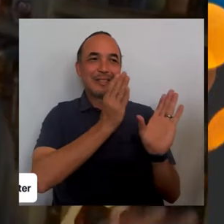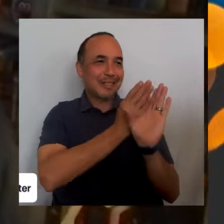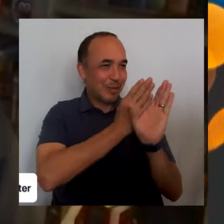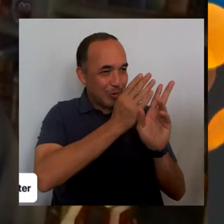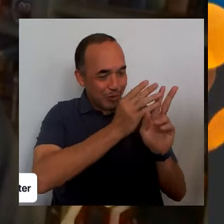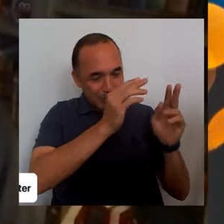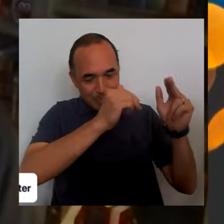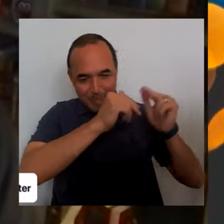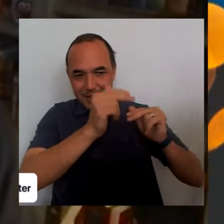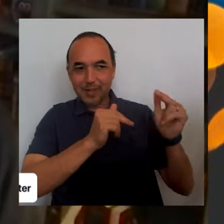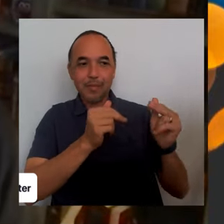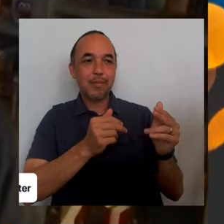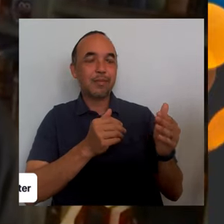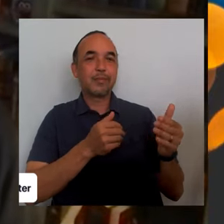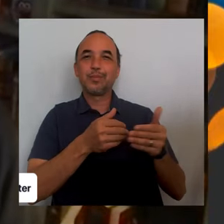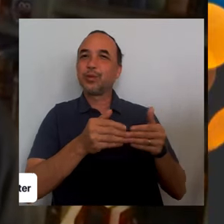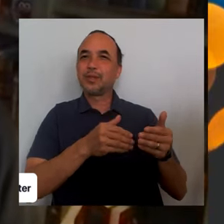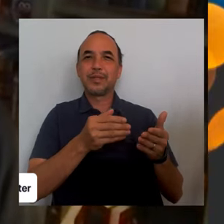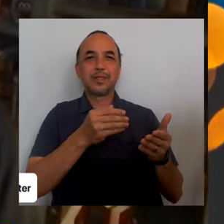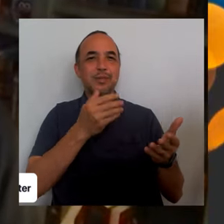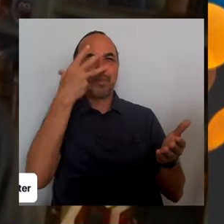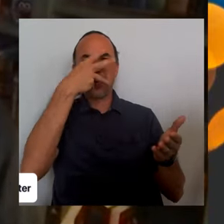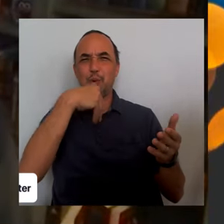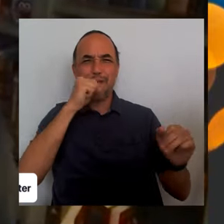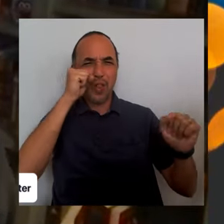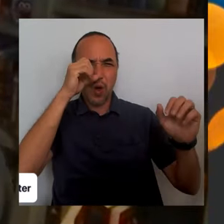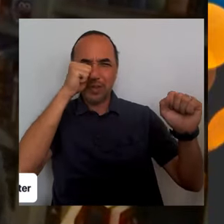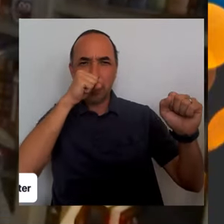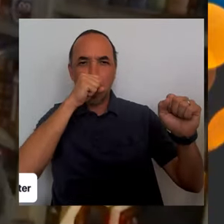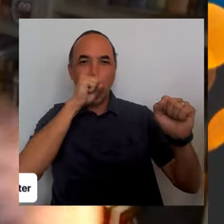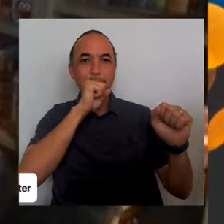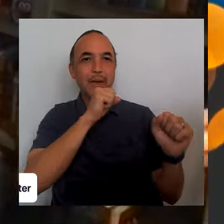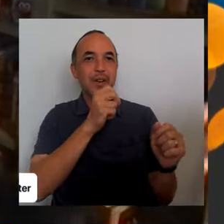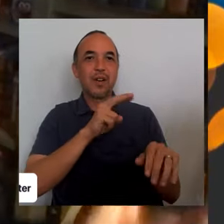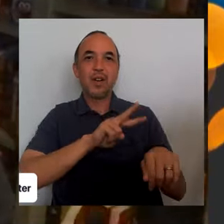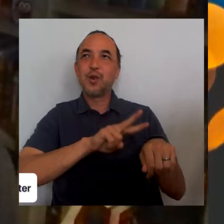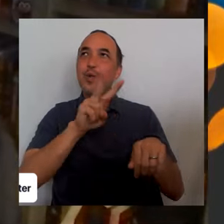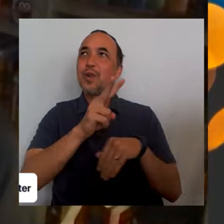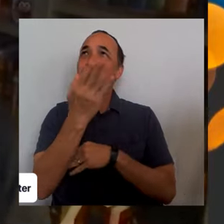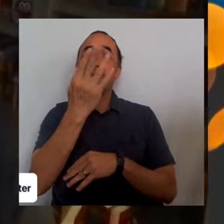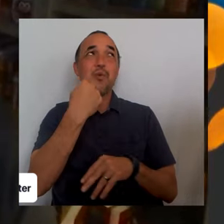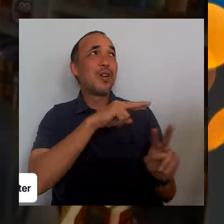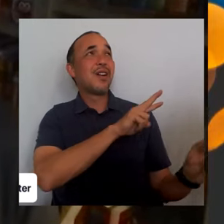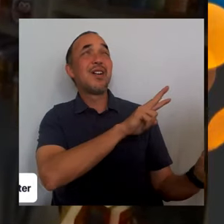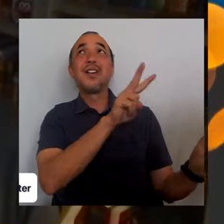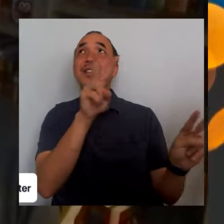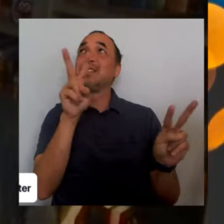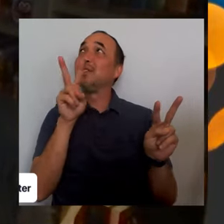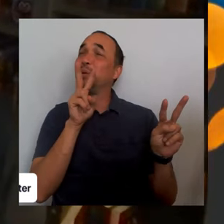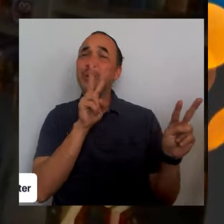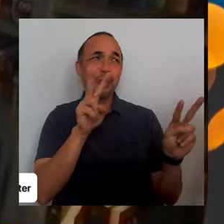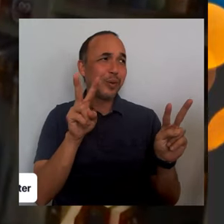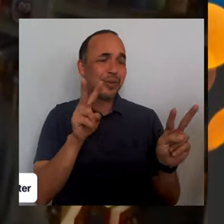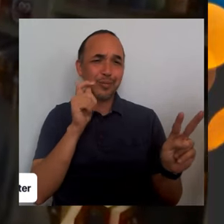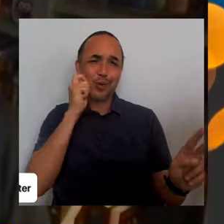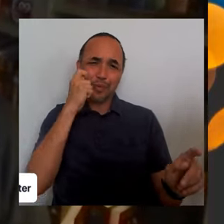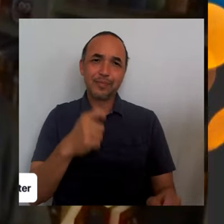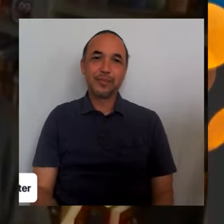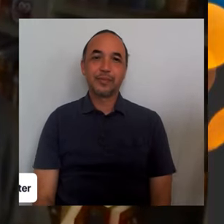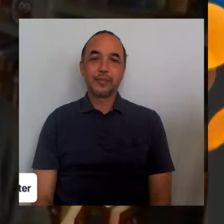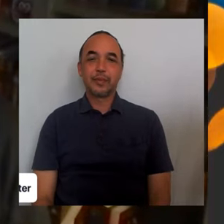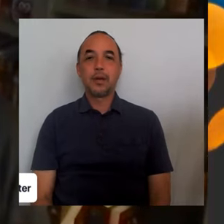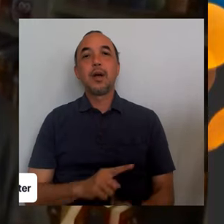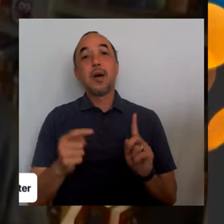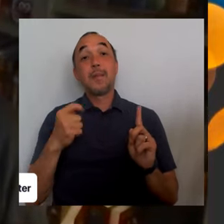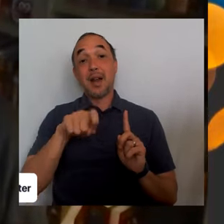it's just so beautiful and awesome, and you just look around, like, it's 2 in the morning, I'm on this. It's pretty cool. But I have to remind